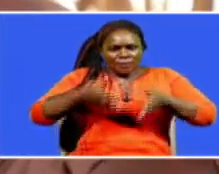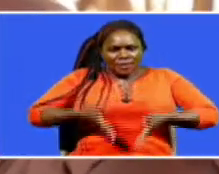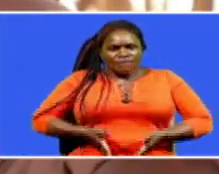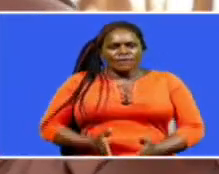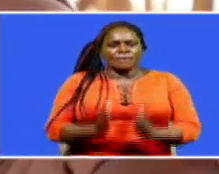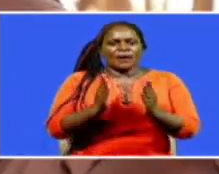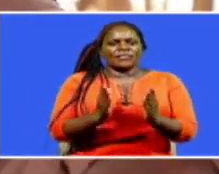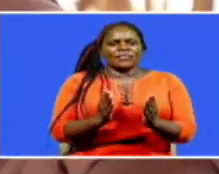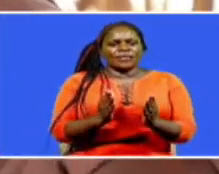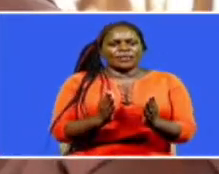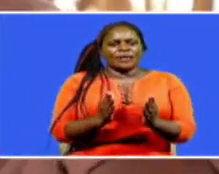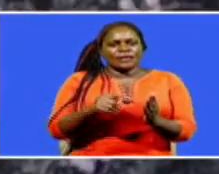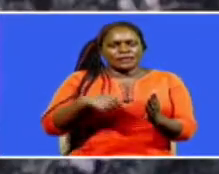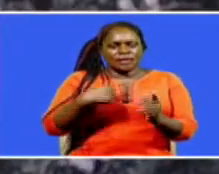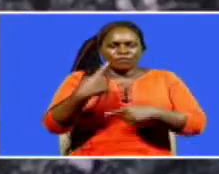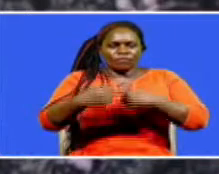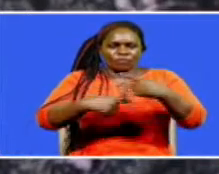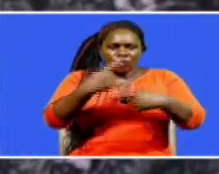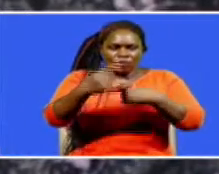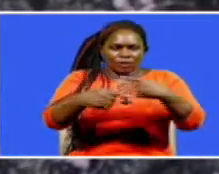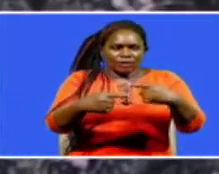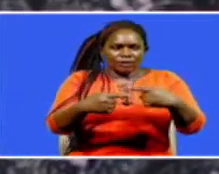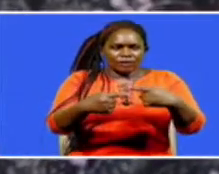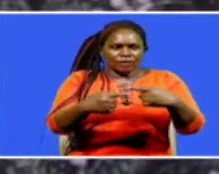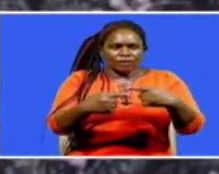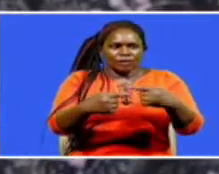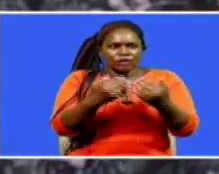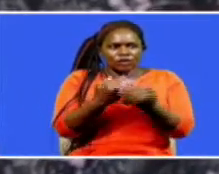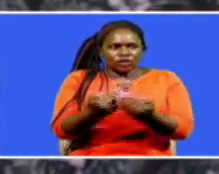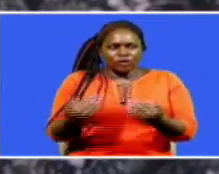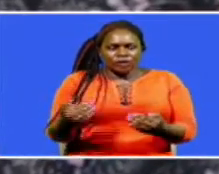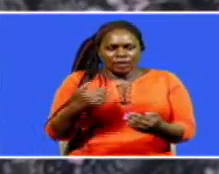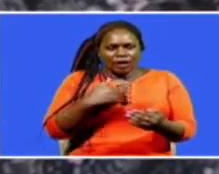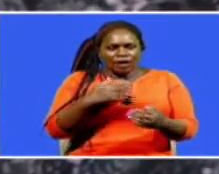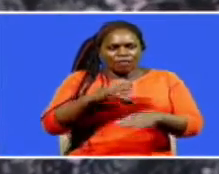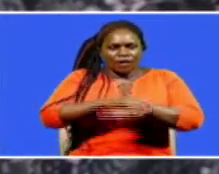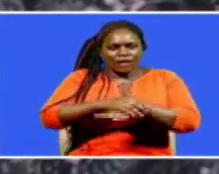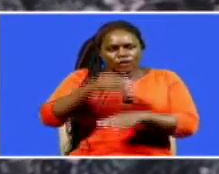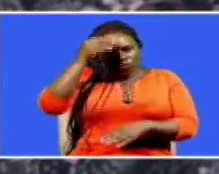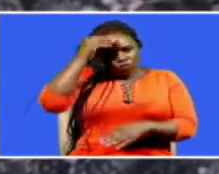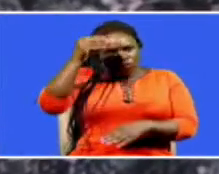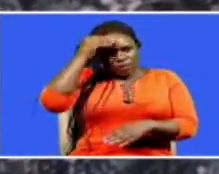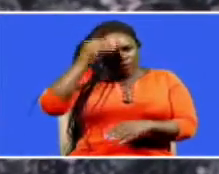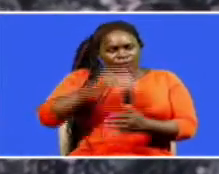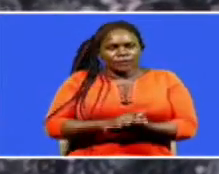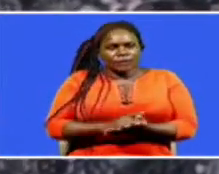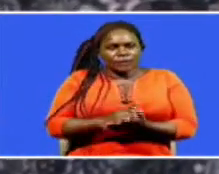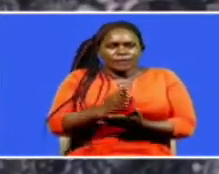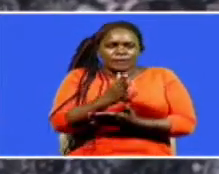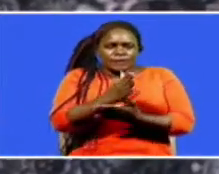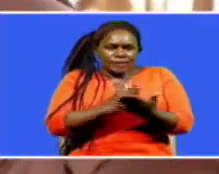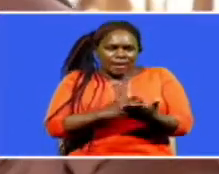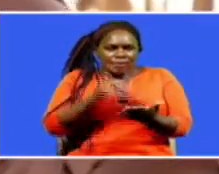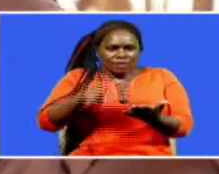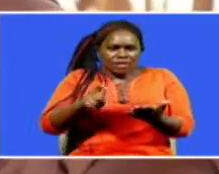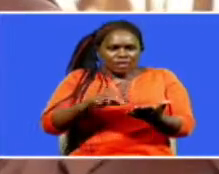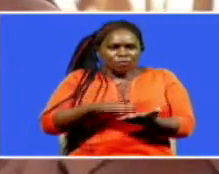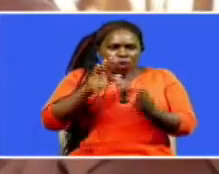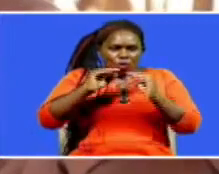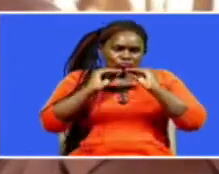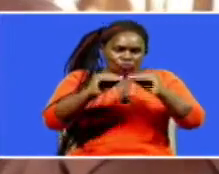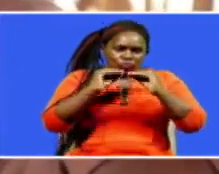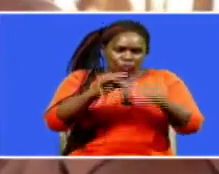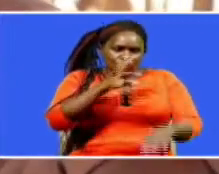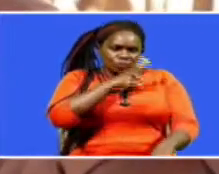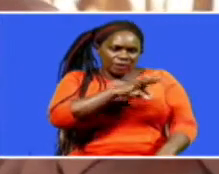birth. We have progressed, both us and the children have gained knowledge. Though we still need more education